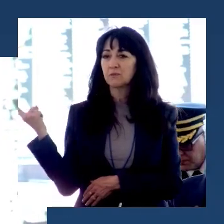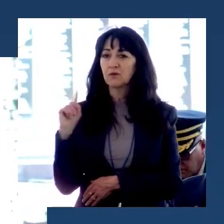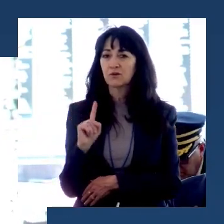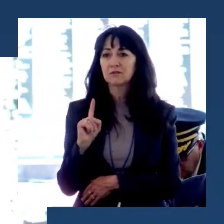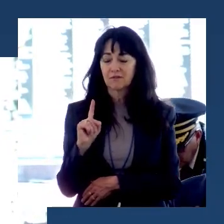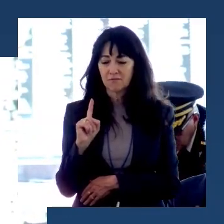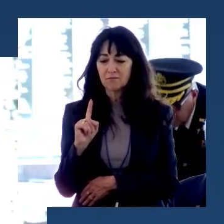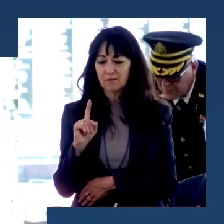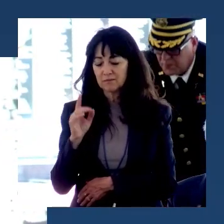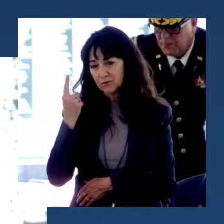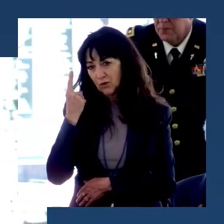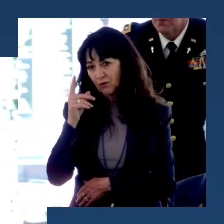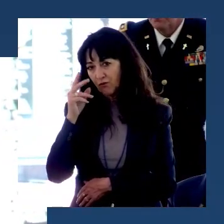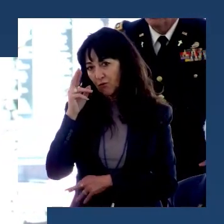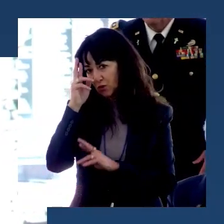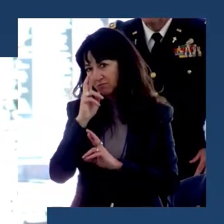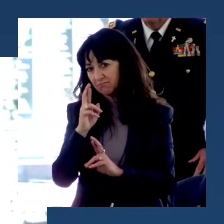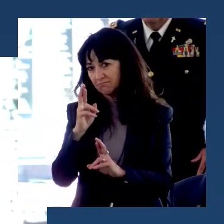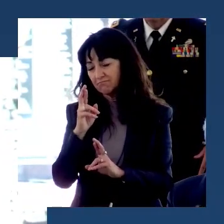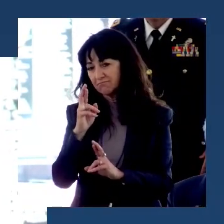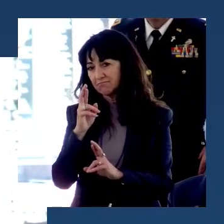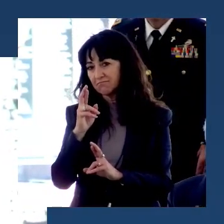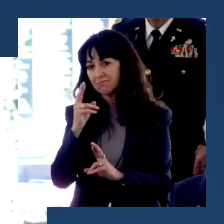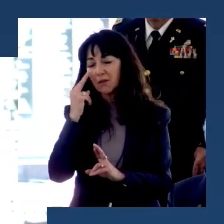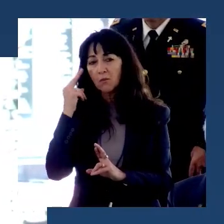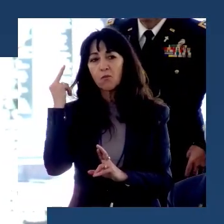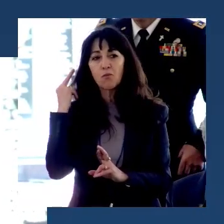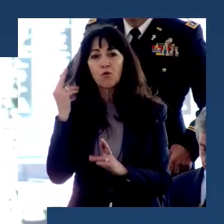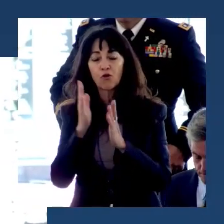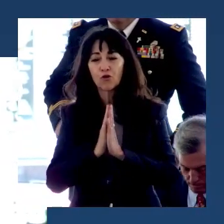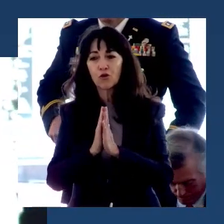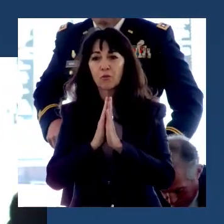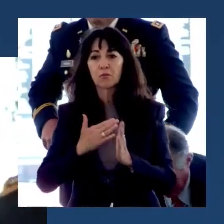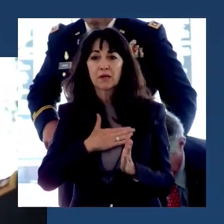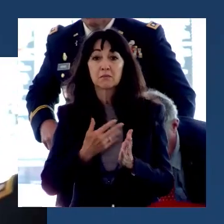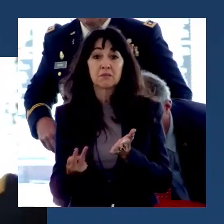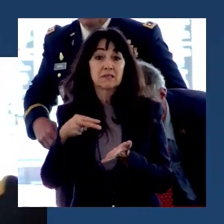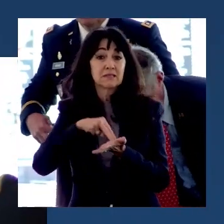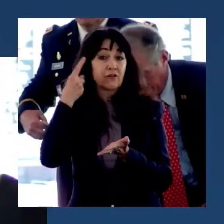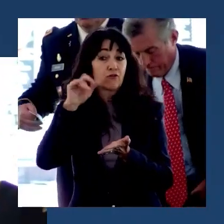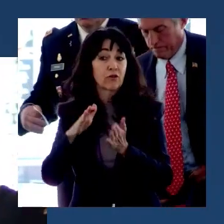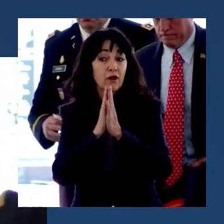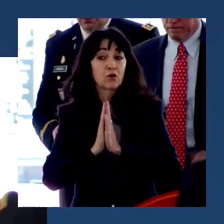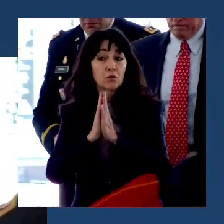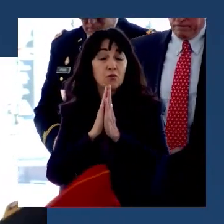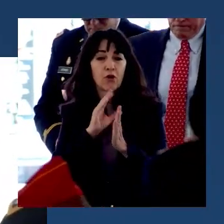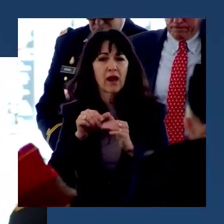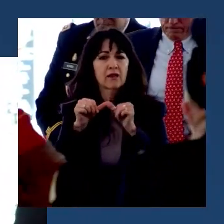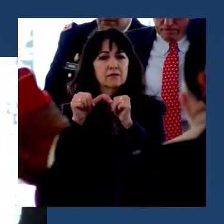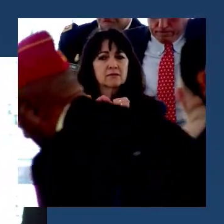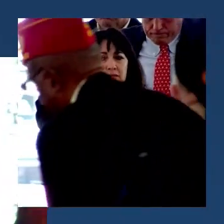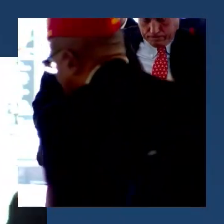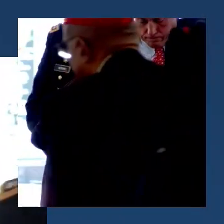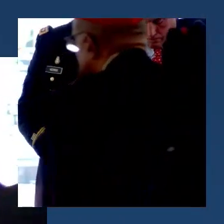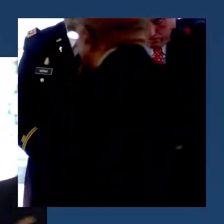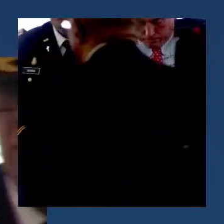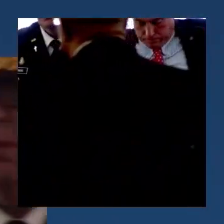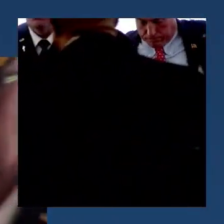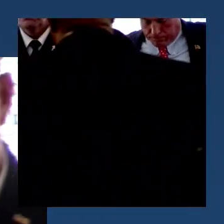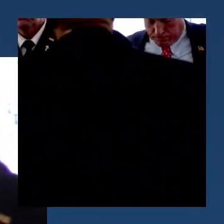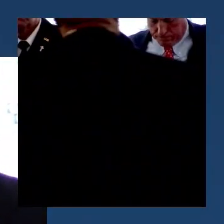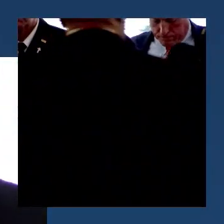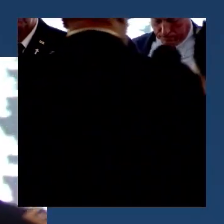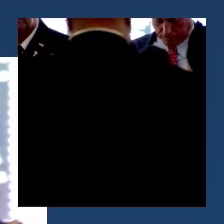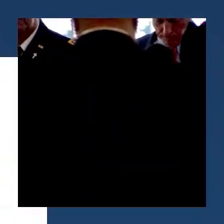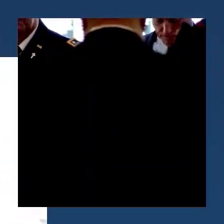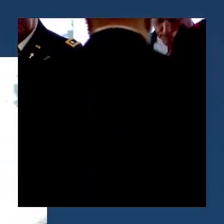come forward for the memorial prayer. Please rise for the benediction and remain standing as Sergeant First Class Mary Kate